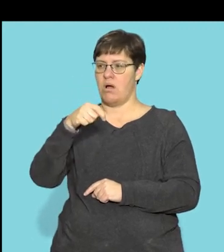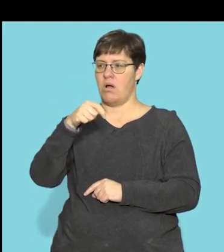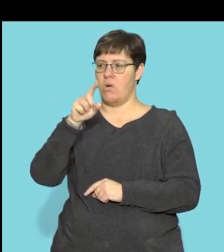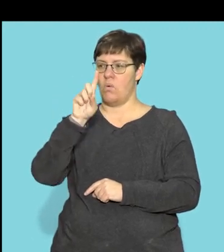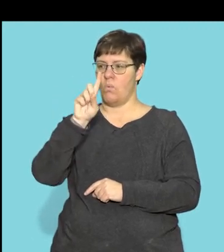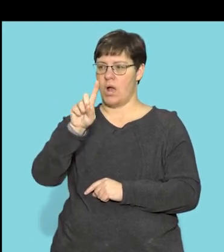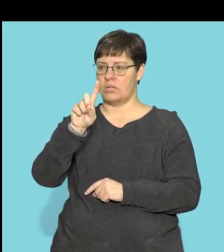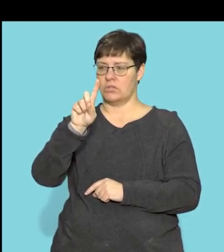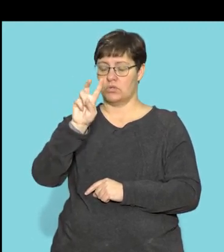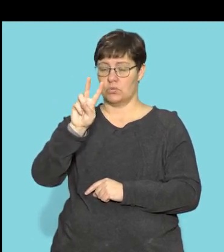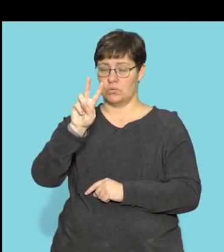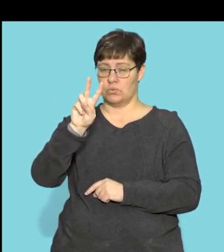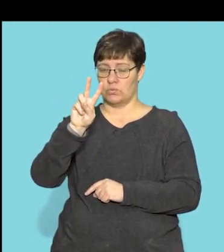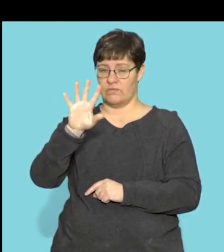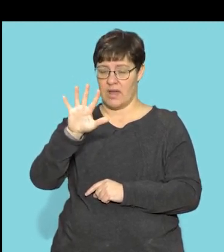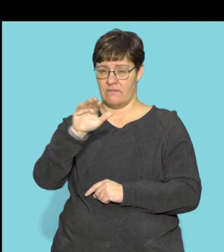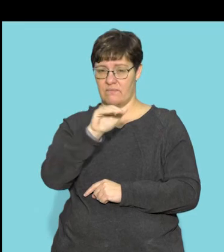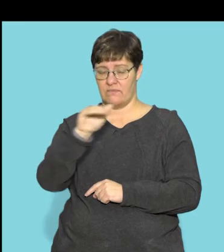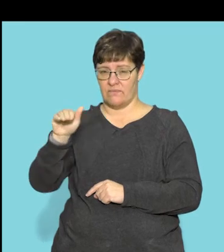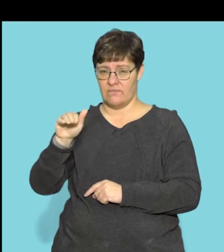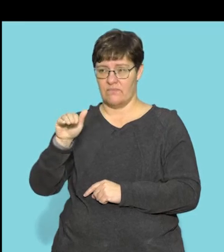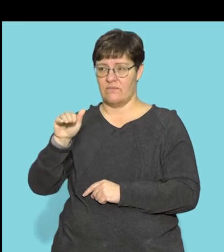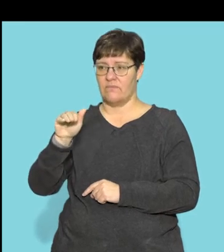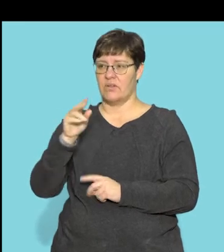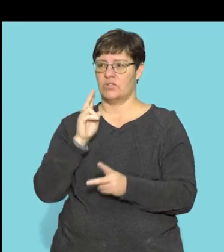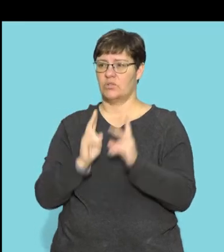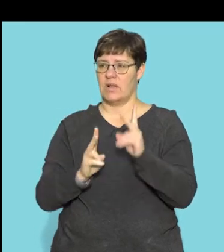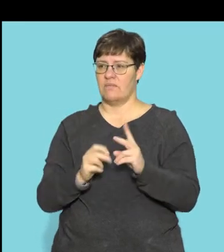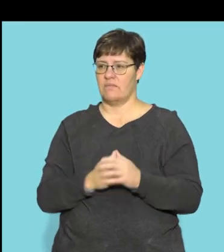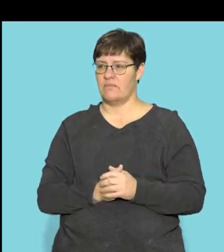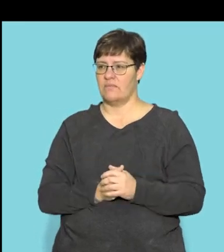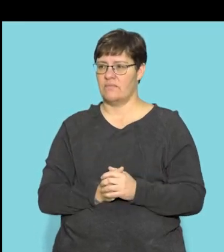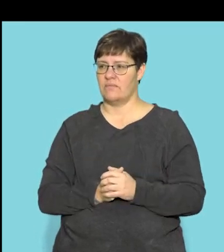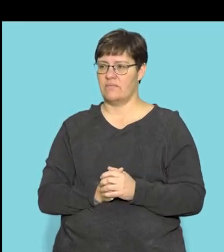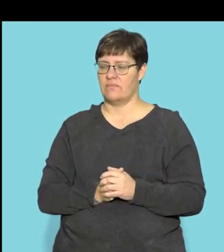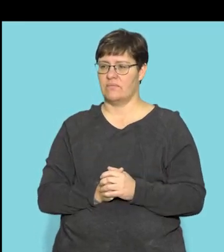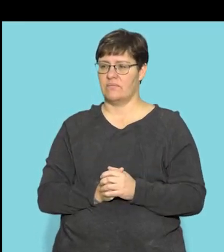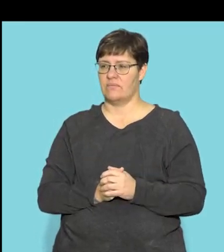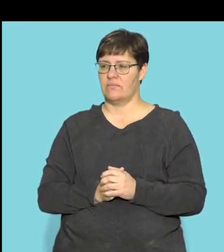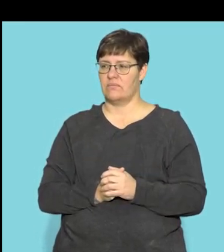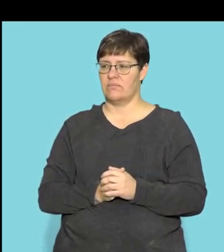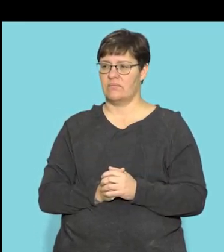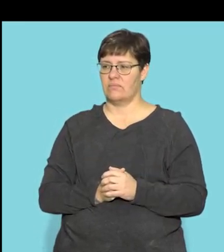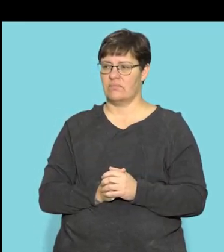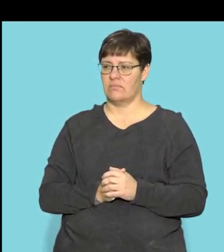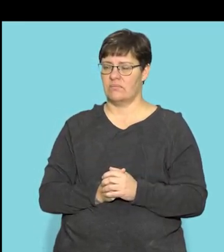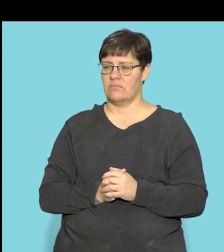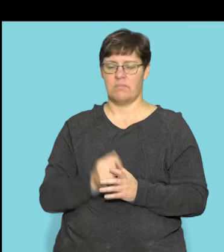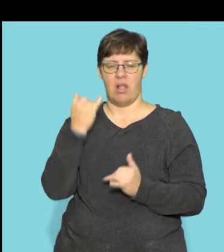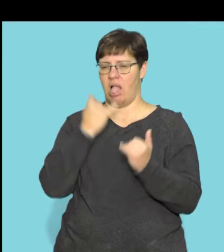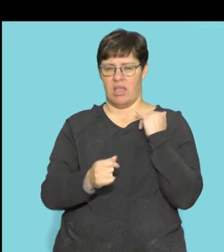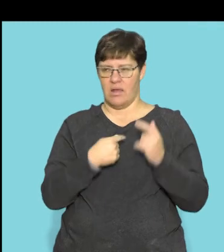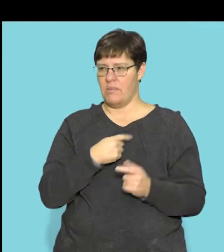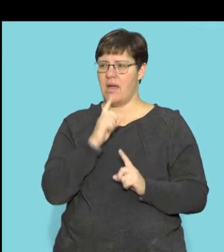0,0125, I mean, all of this divided by 12. Let me actually write it as the original one, right,